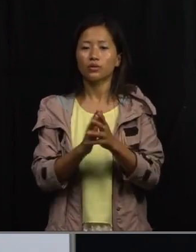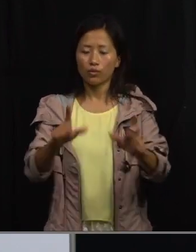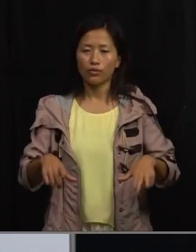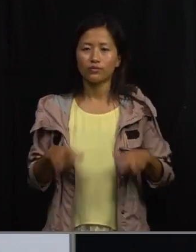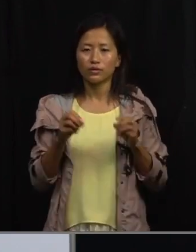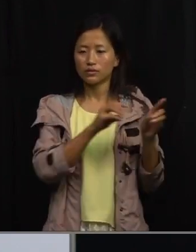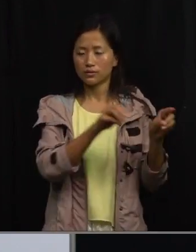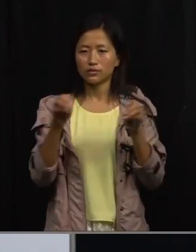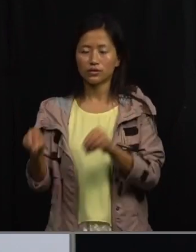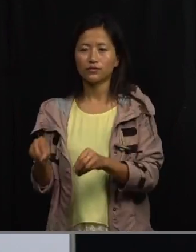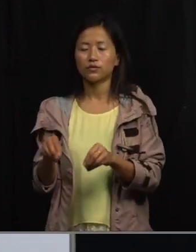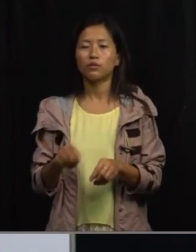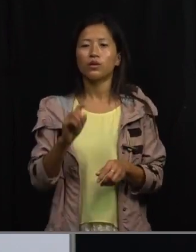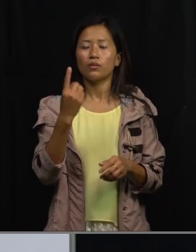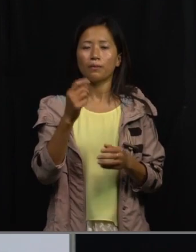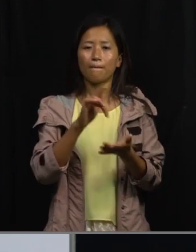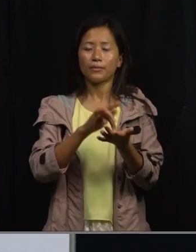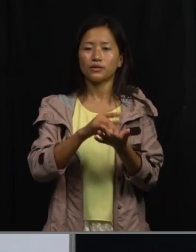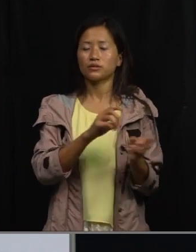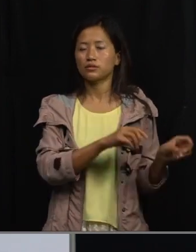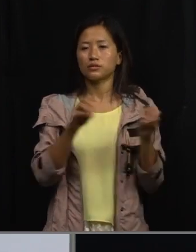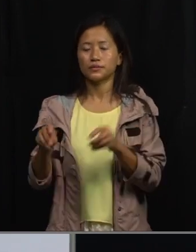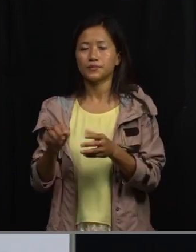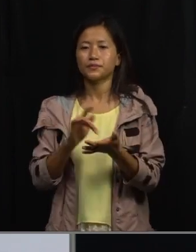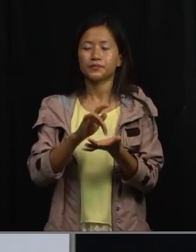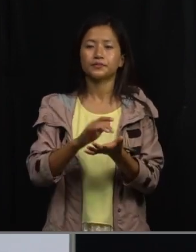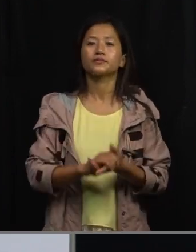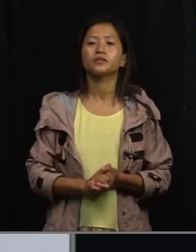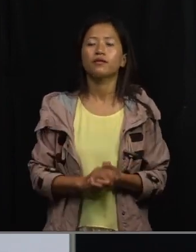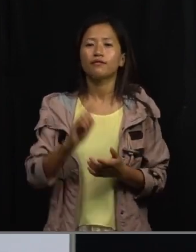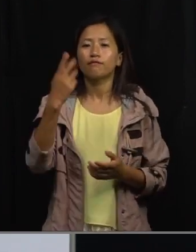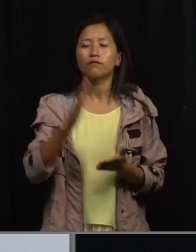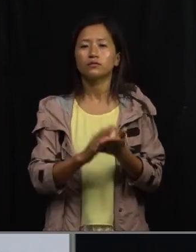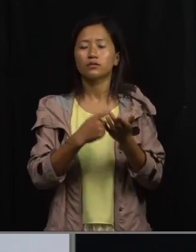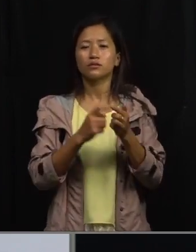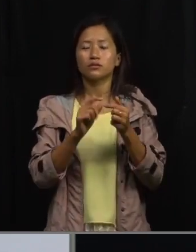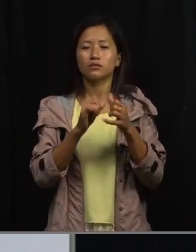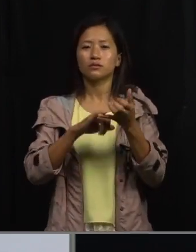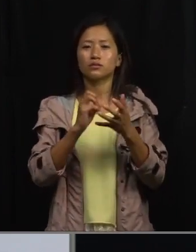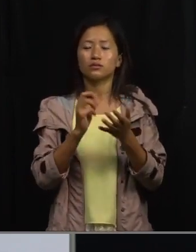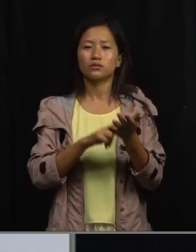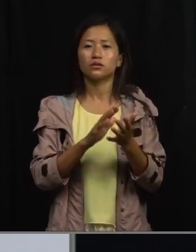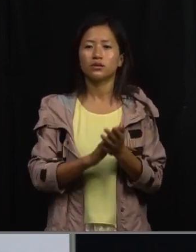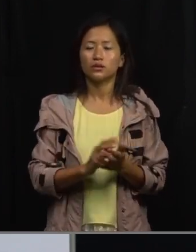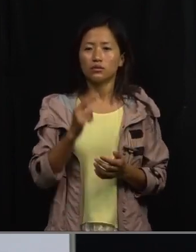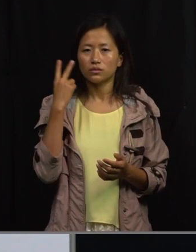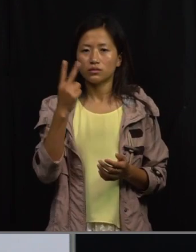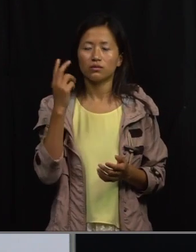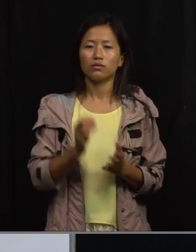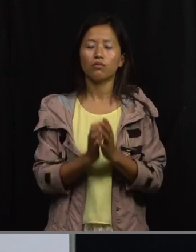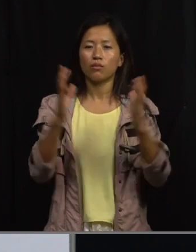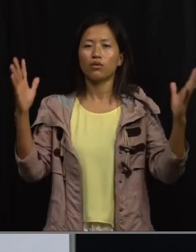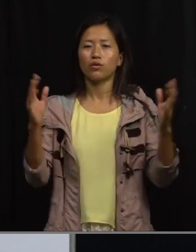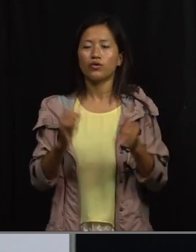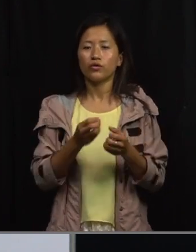shift from place to place for so many reasons. So, the first reason that is based on in order to search for a more